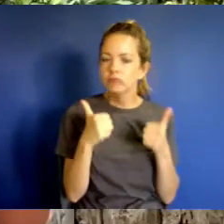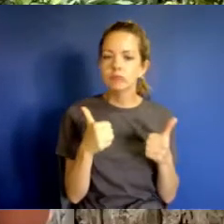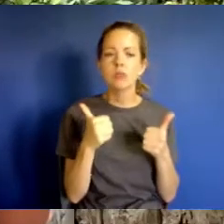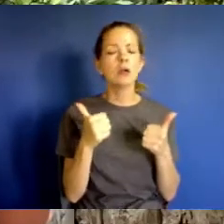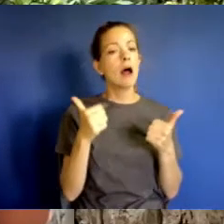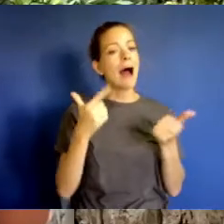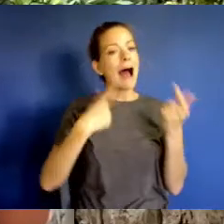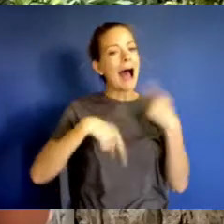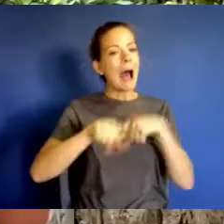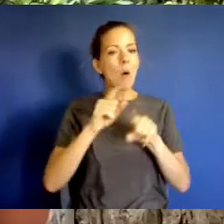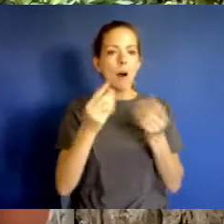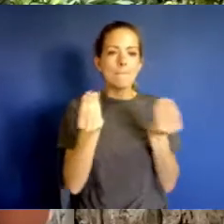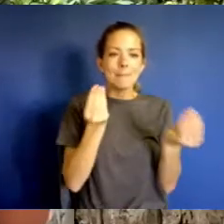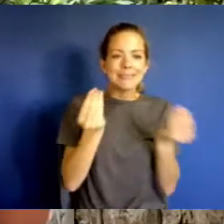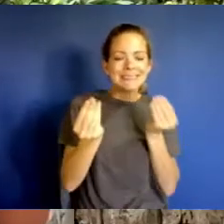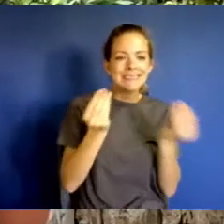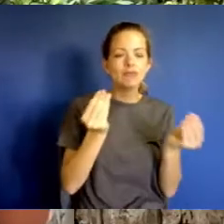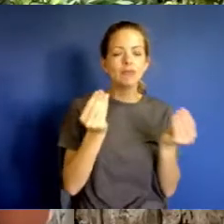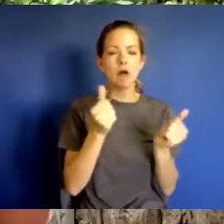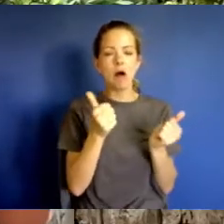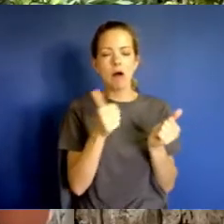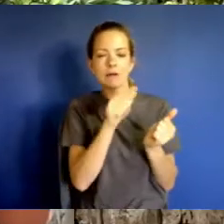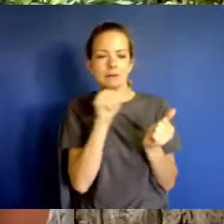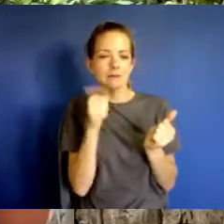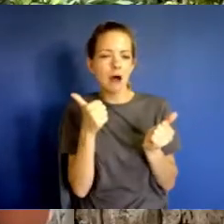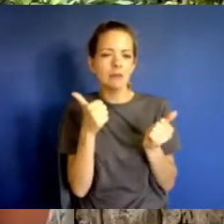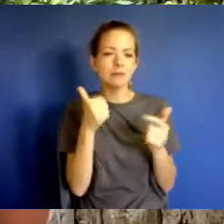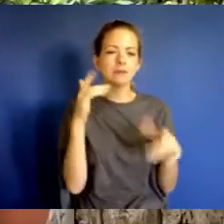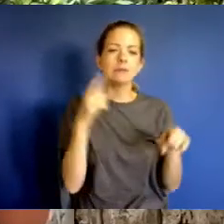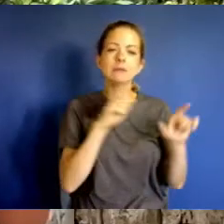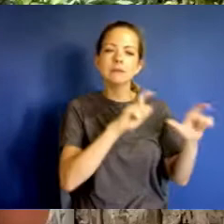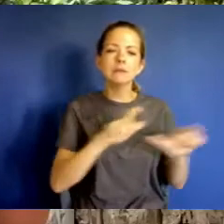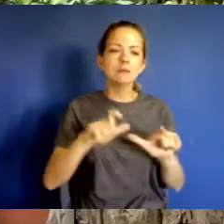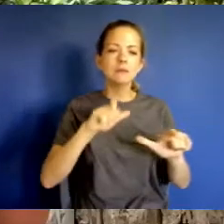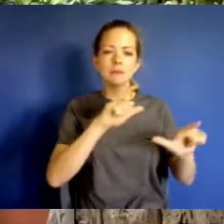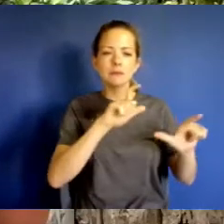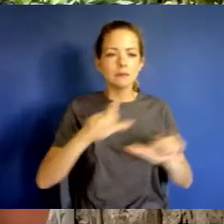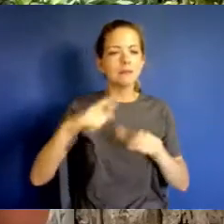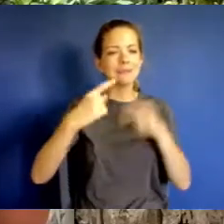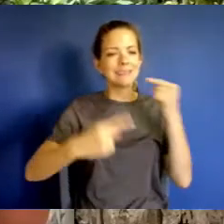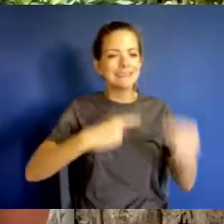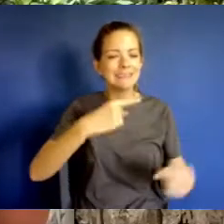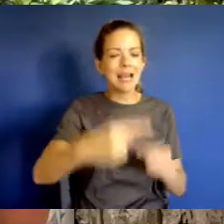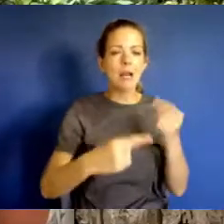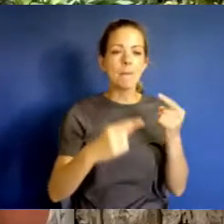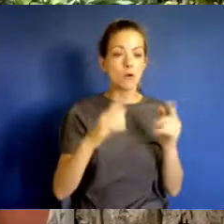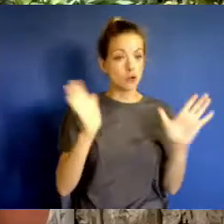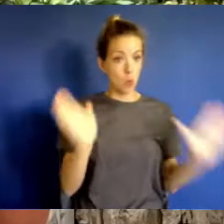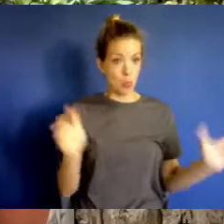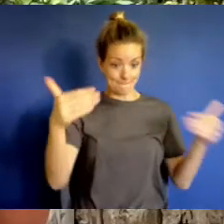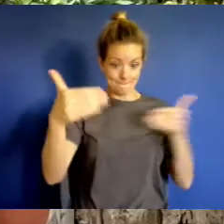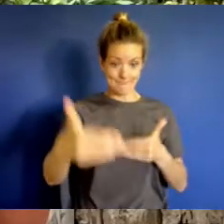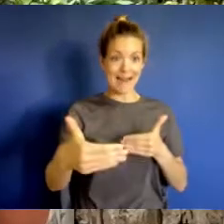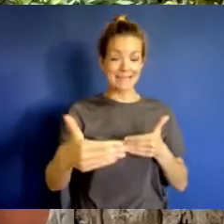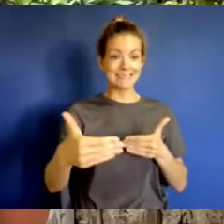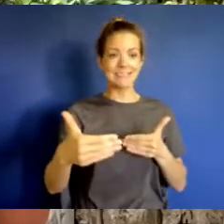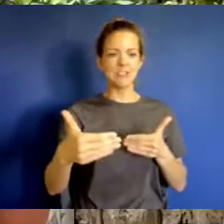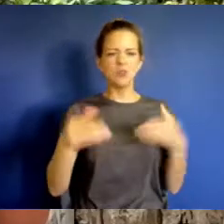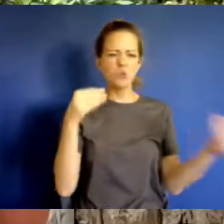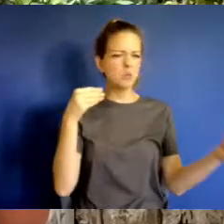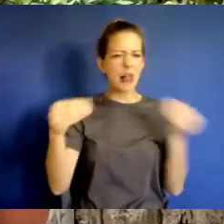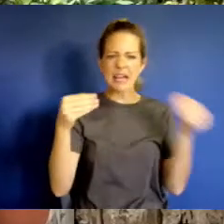very sustainably. So you will receive your package in a lovely compostable bag. So no plastic or anything like that. We're doing